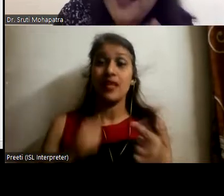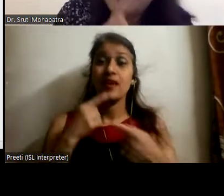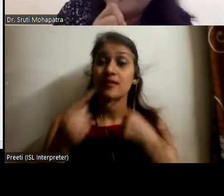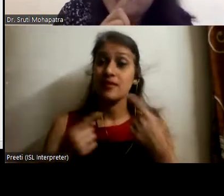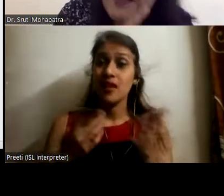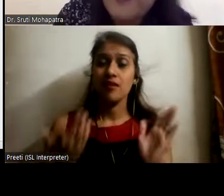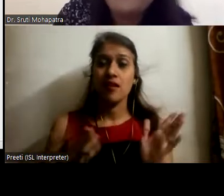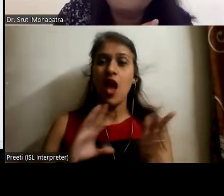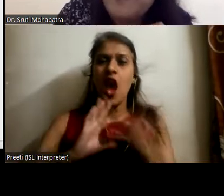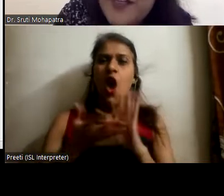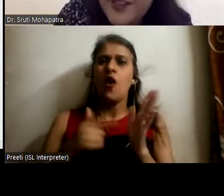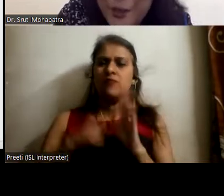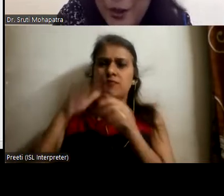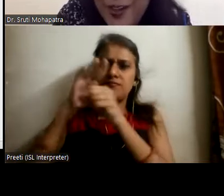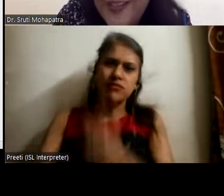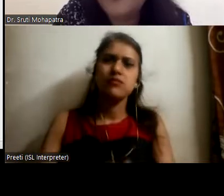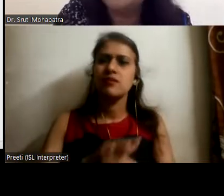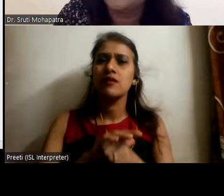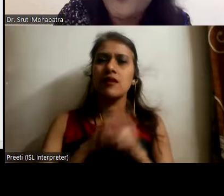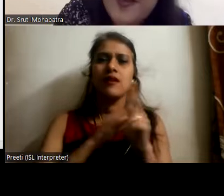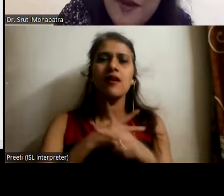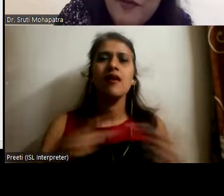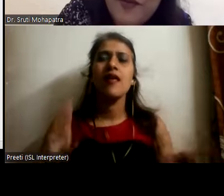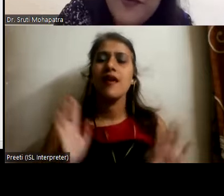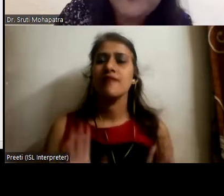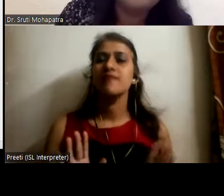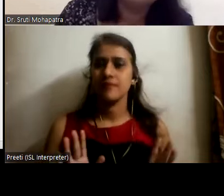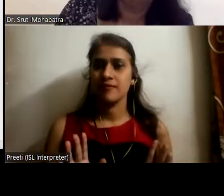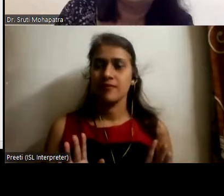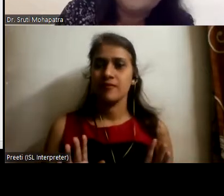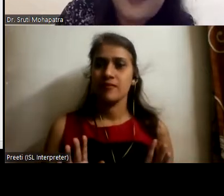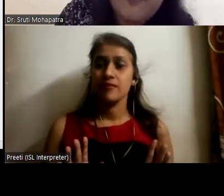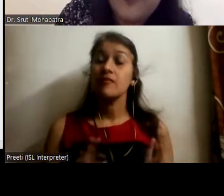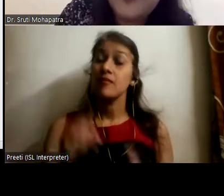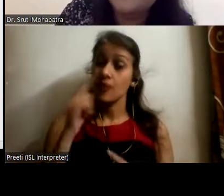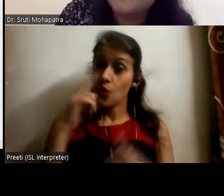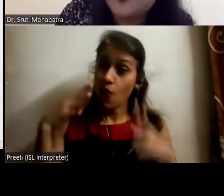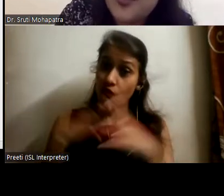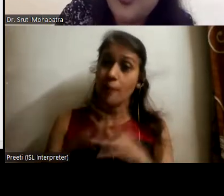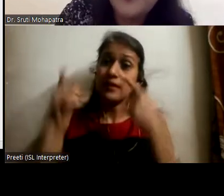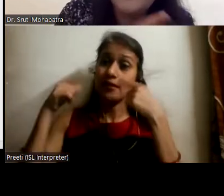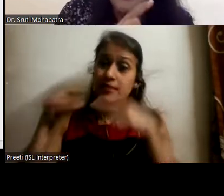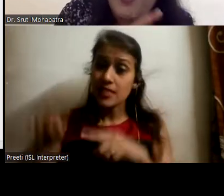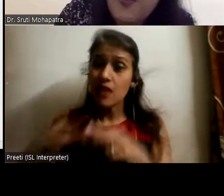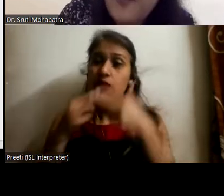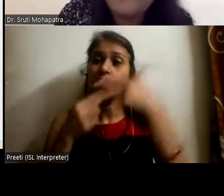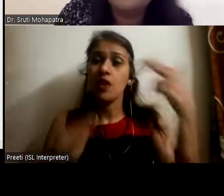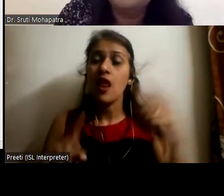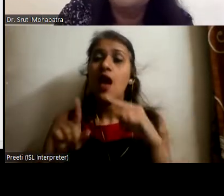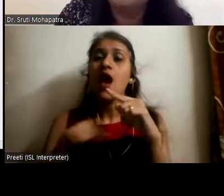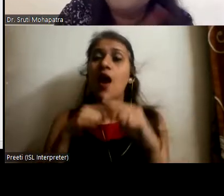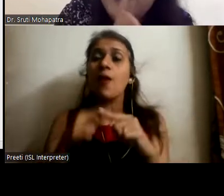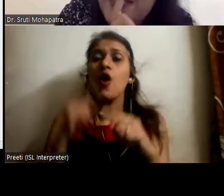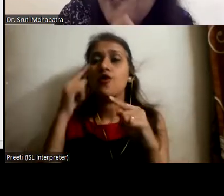oppressed, because they were the feminist scholars and they were talking about feminism. So their focus was to show how a